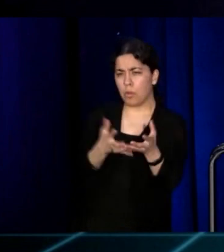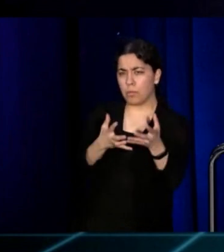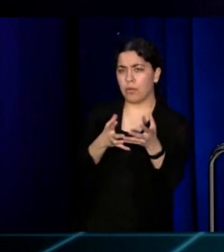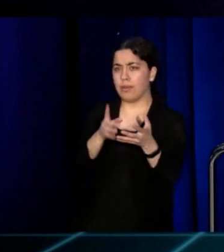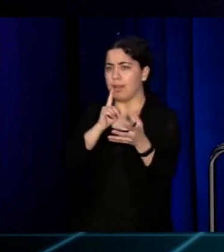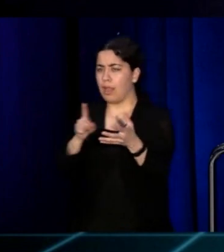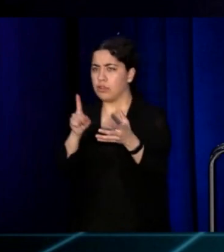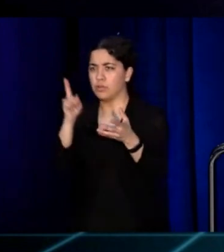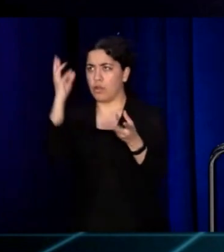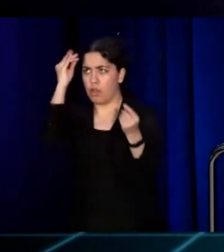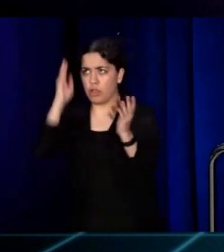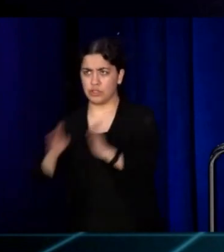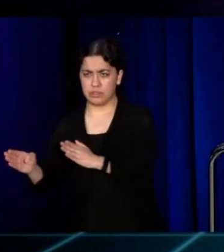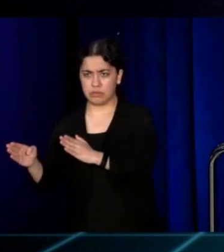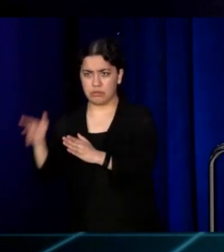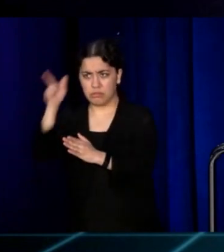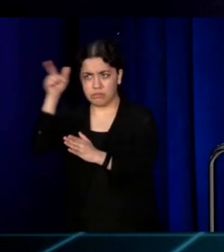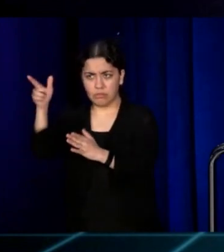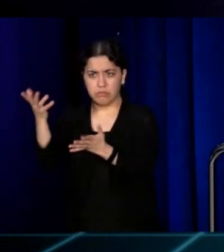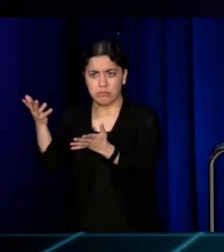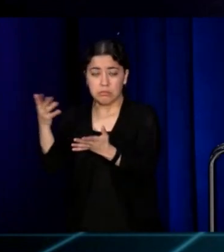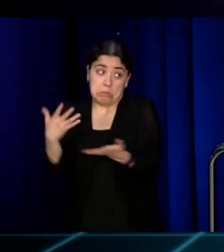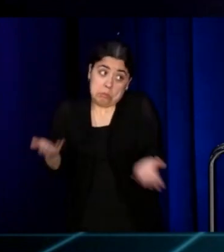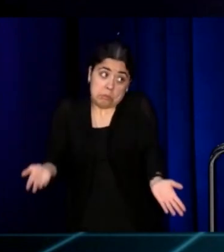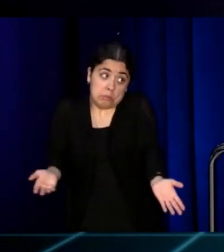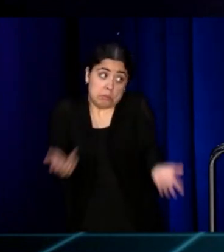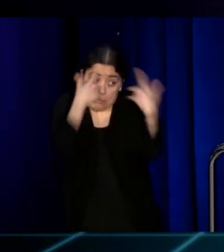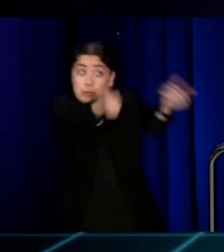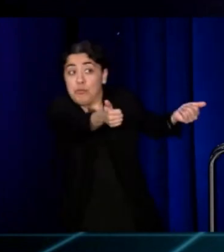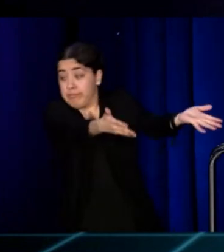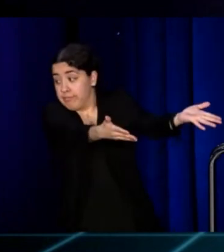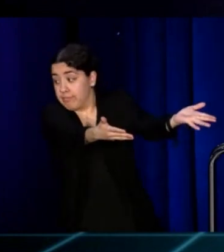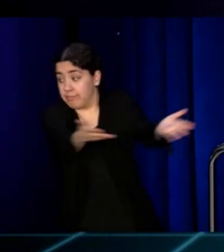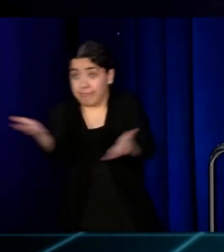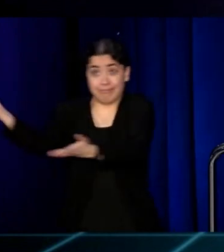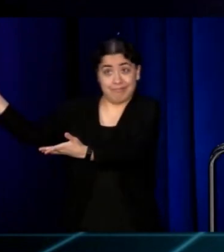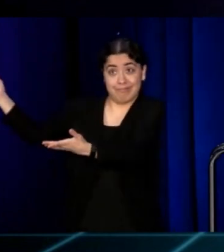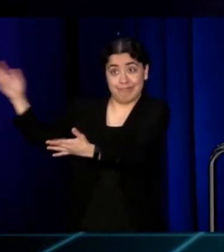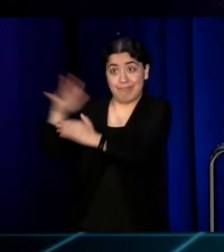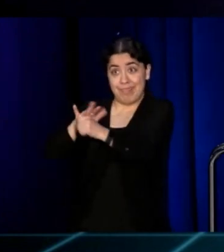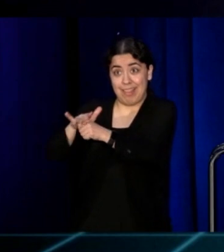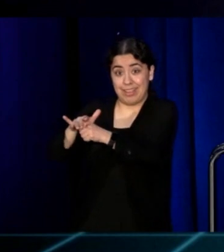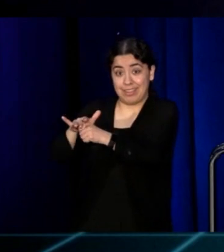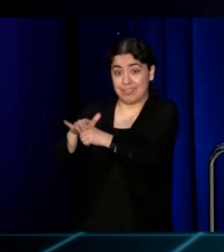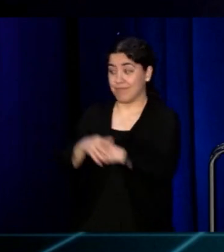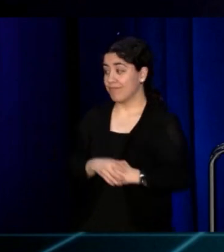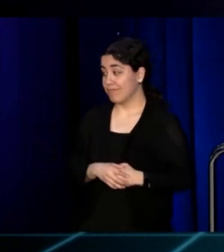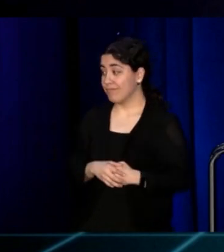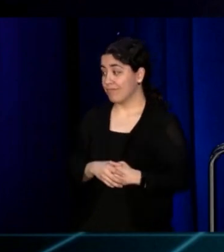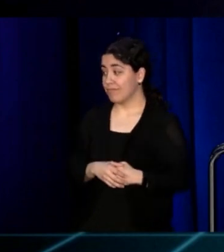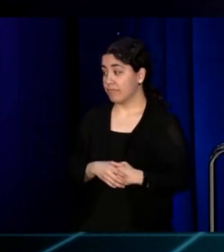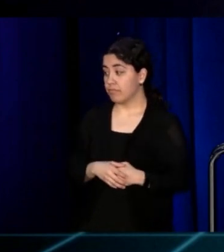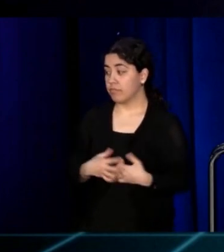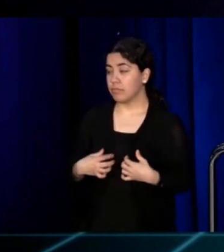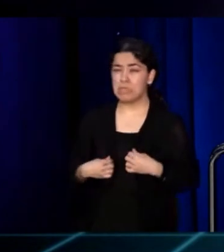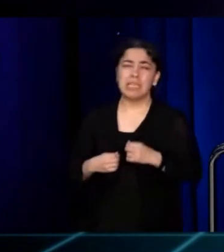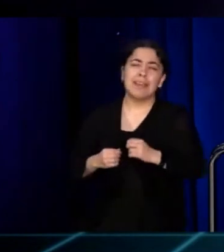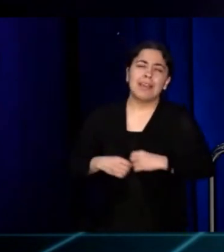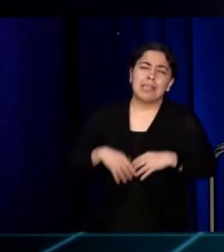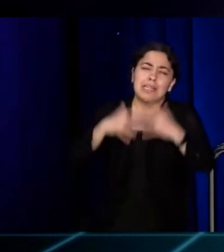I don't know. Actually, you have your choice. You have plenty of choices here. And I mean, the sad thing is